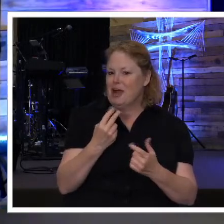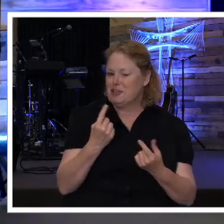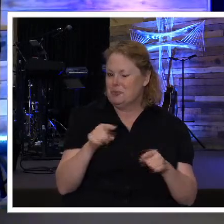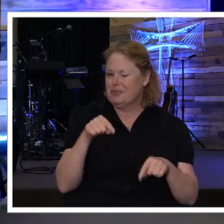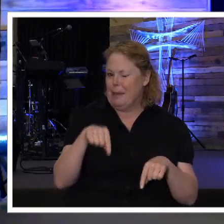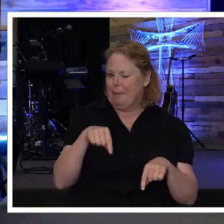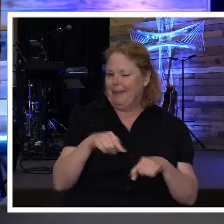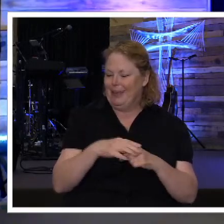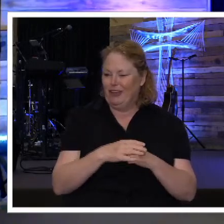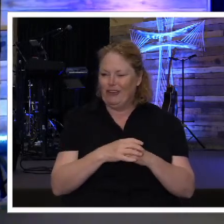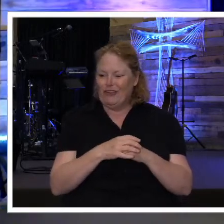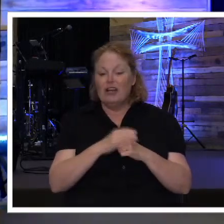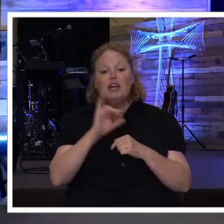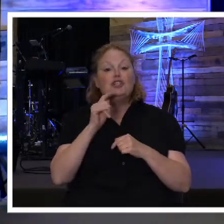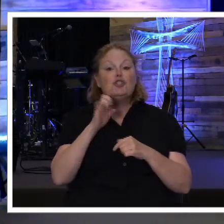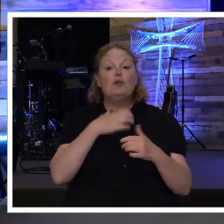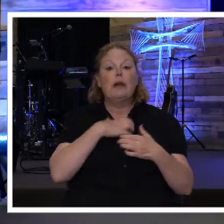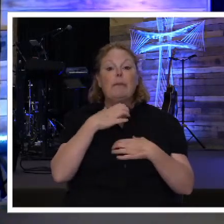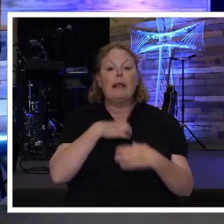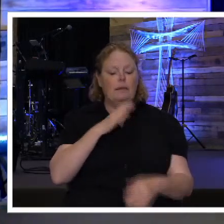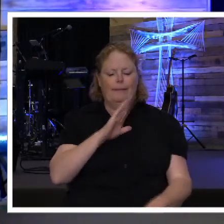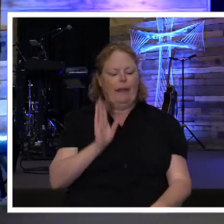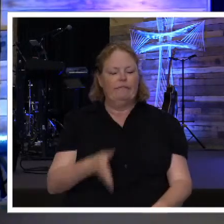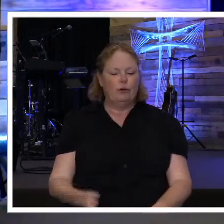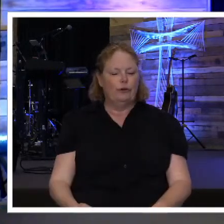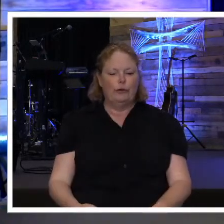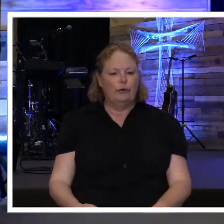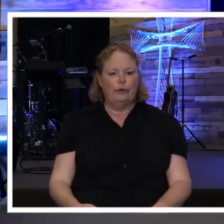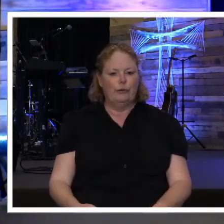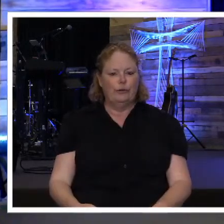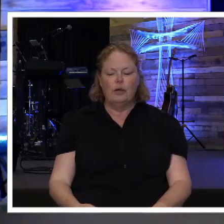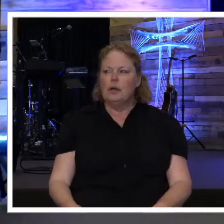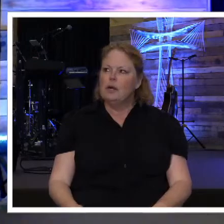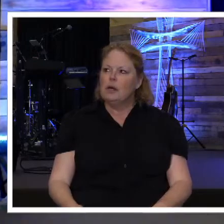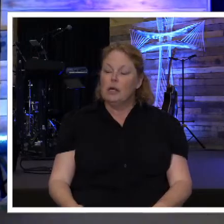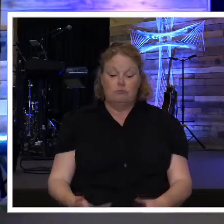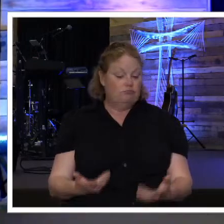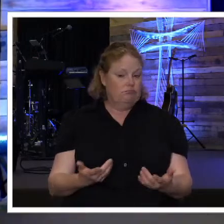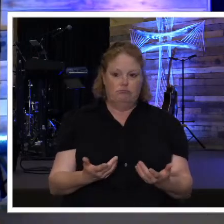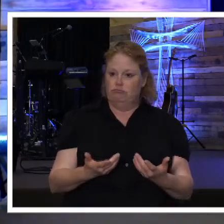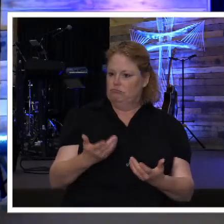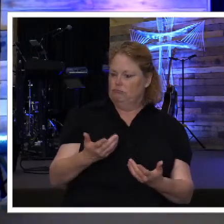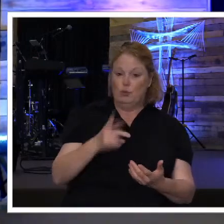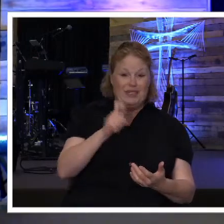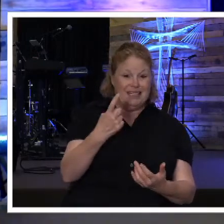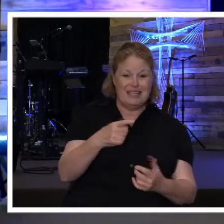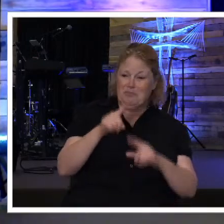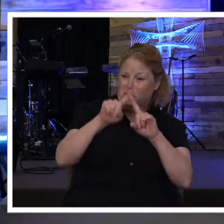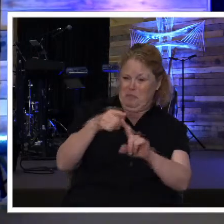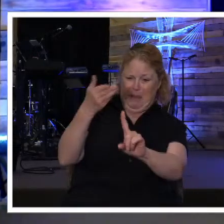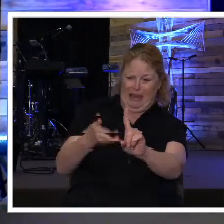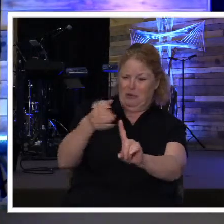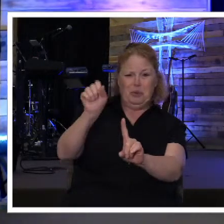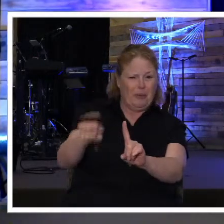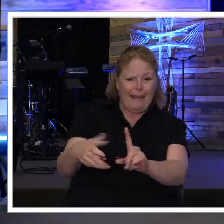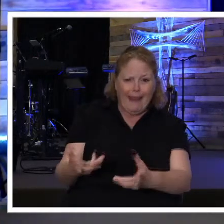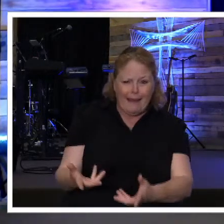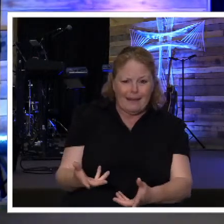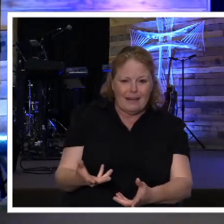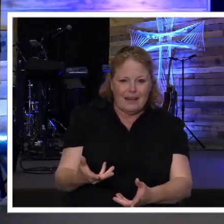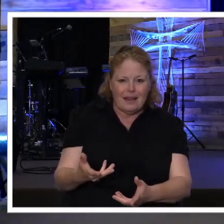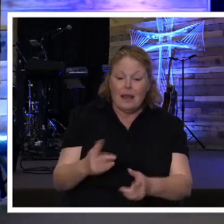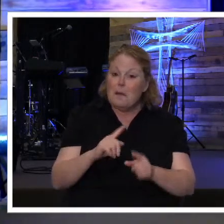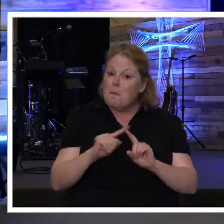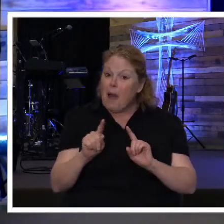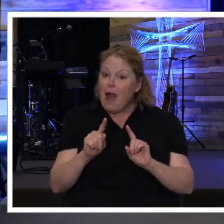happening here. June never complains. She can always be counted on. But June would be considered poor